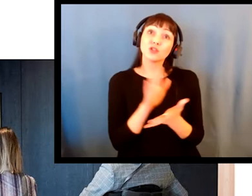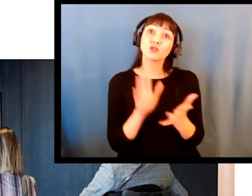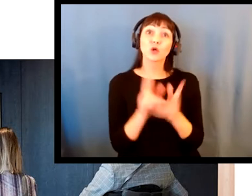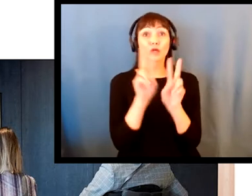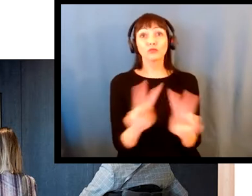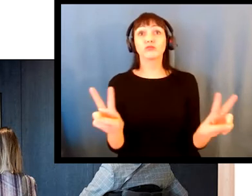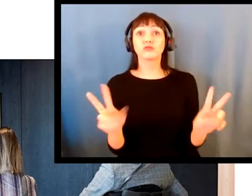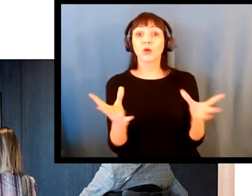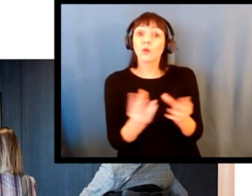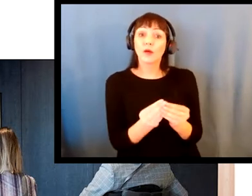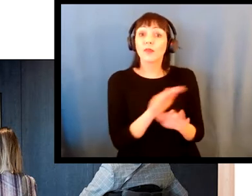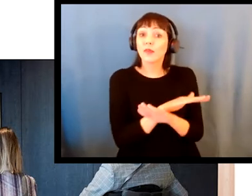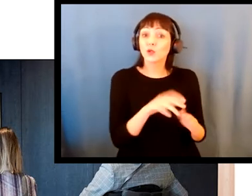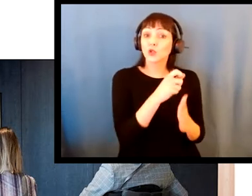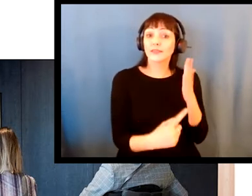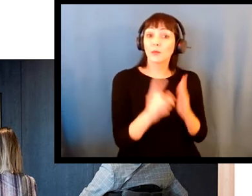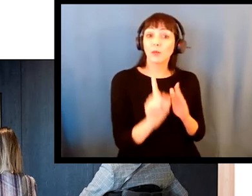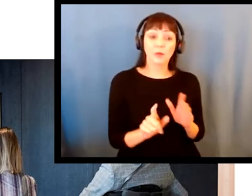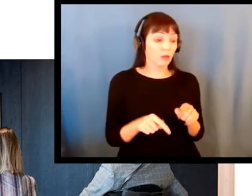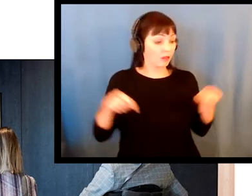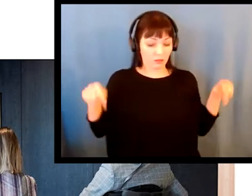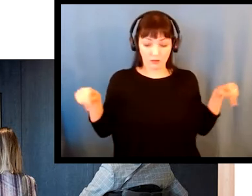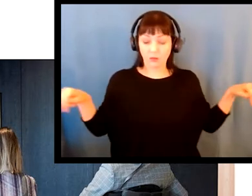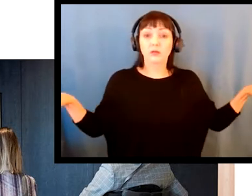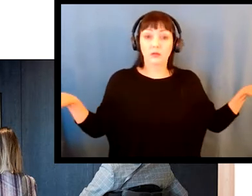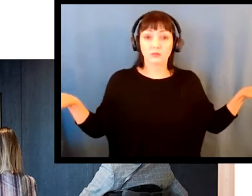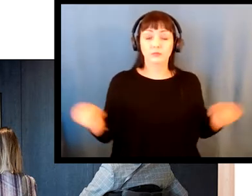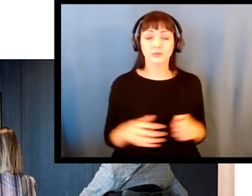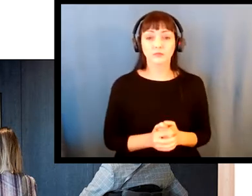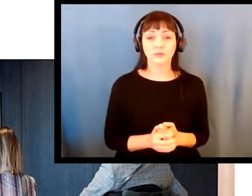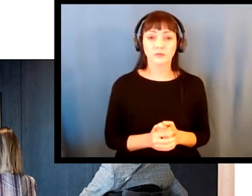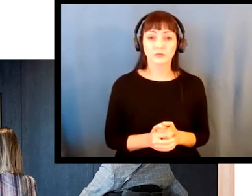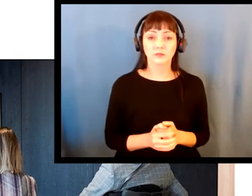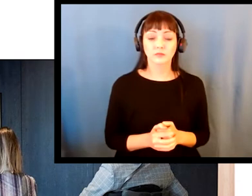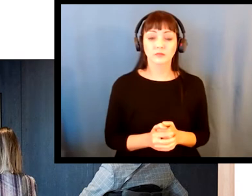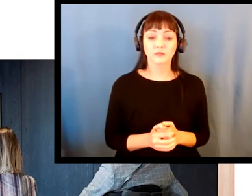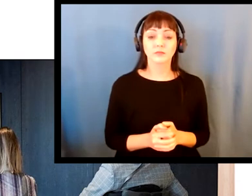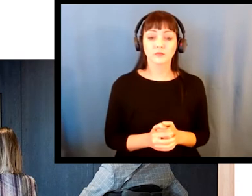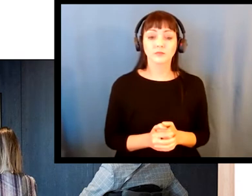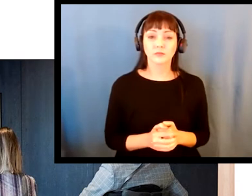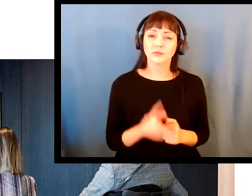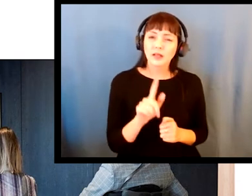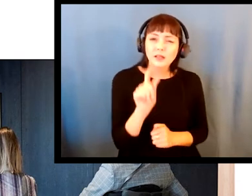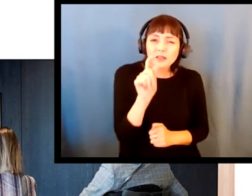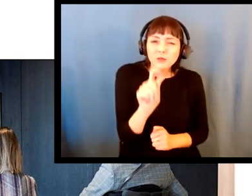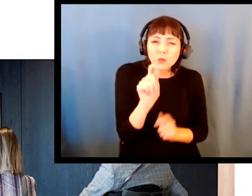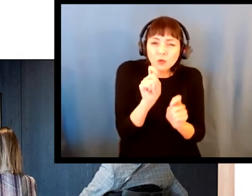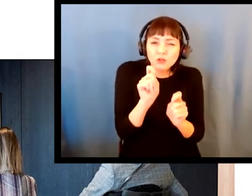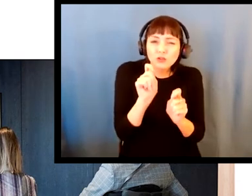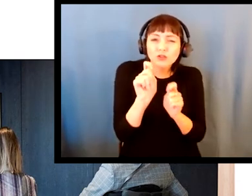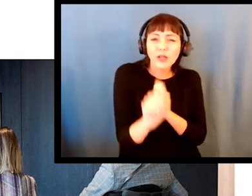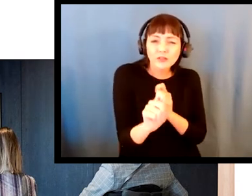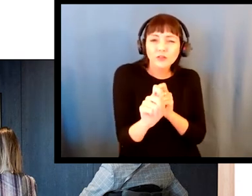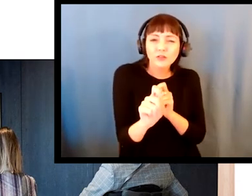artworks on screens alongside their non-disabled companions. Just as importantly, this subtle shift in